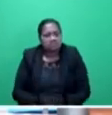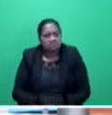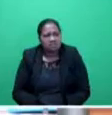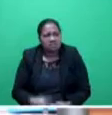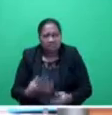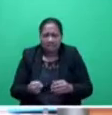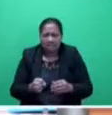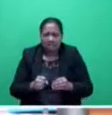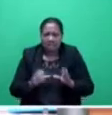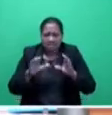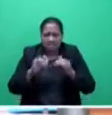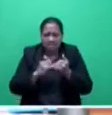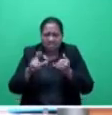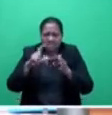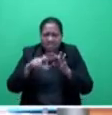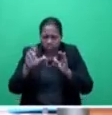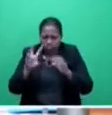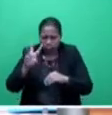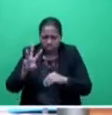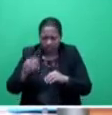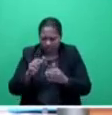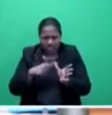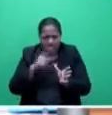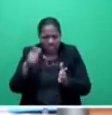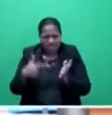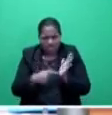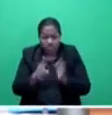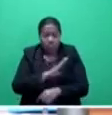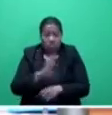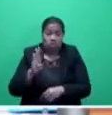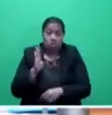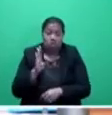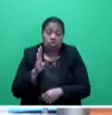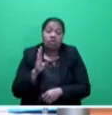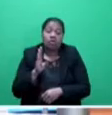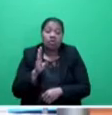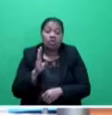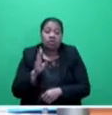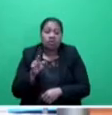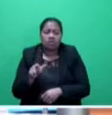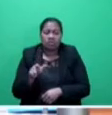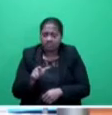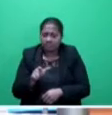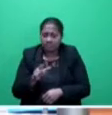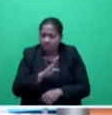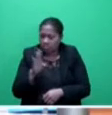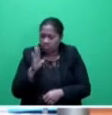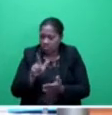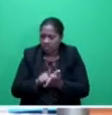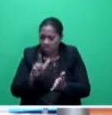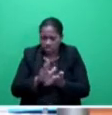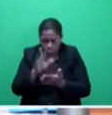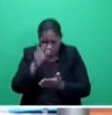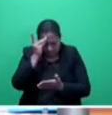Section 3 of the existing Act, which is the composition of the board of the Board of Legal Education, Mr.